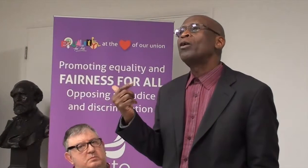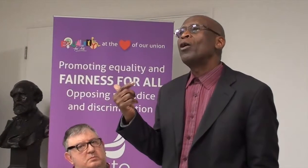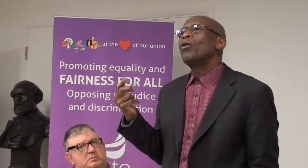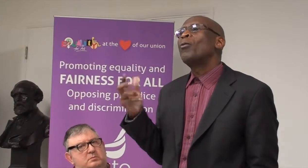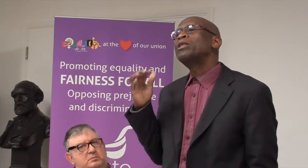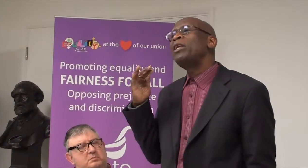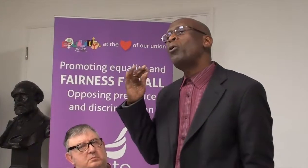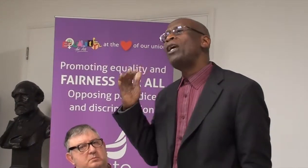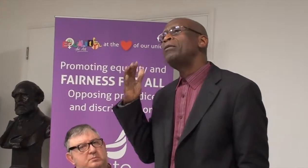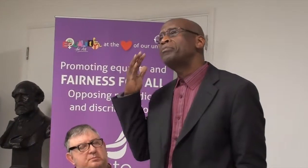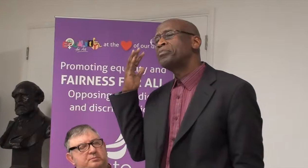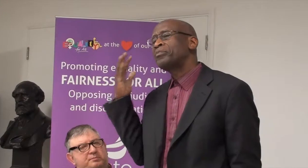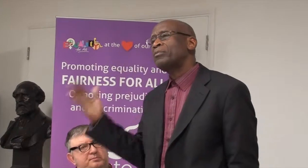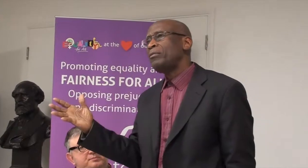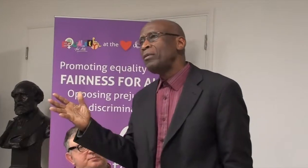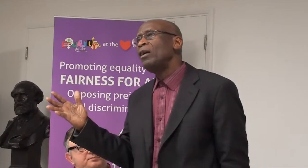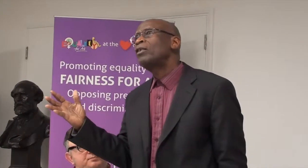overall was between